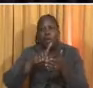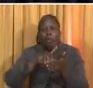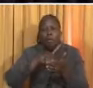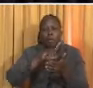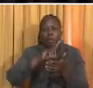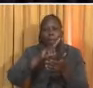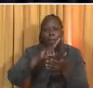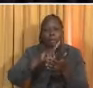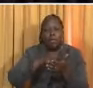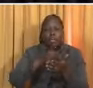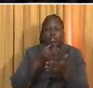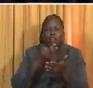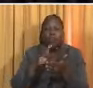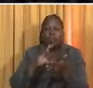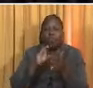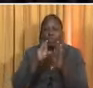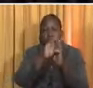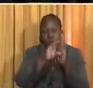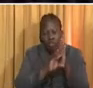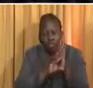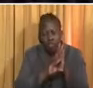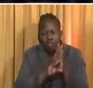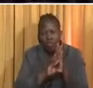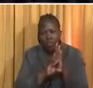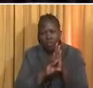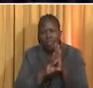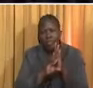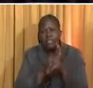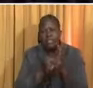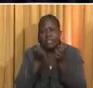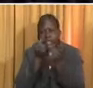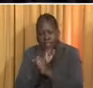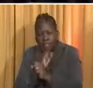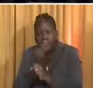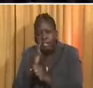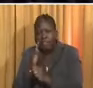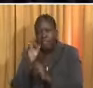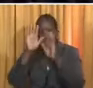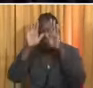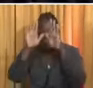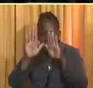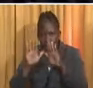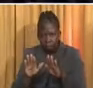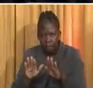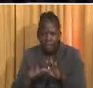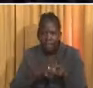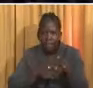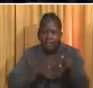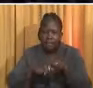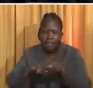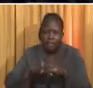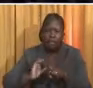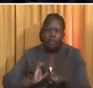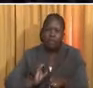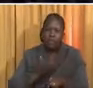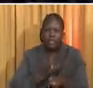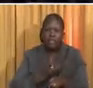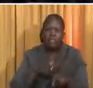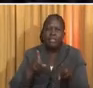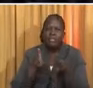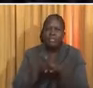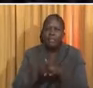of constitutional changes that may be necessary. The Steering Committee's report was presented